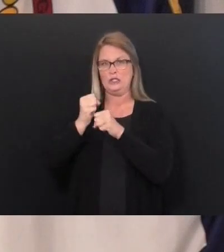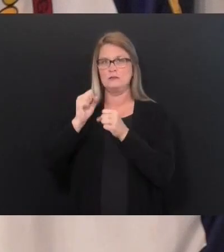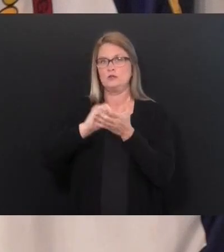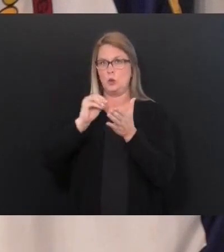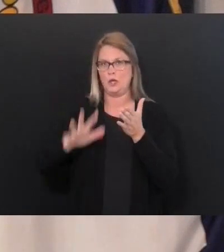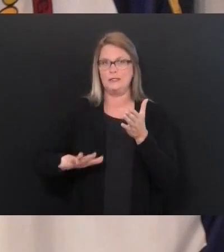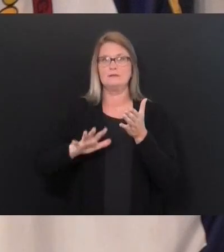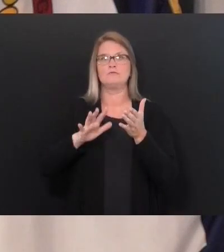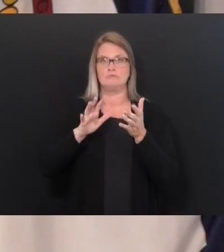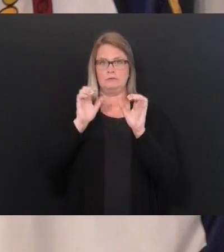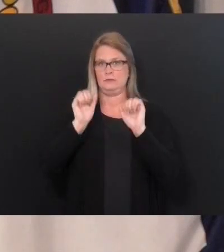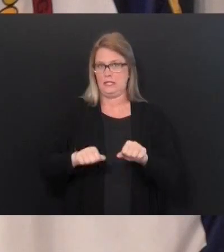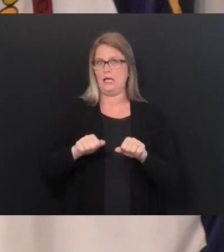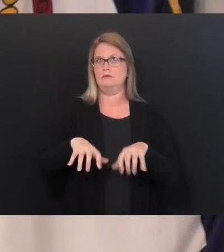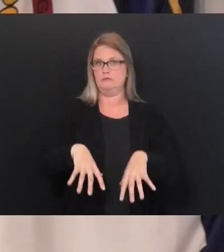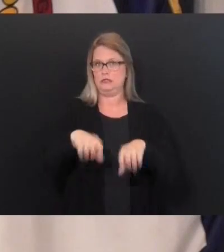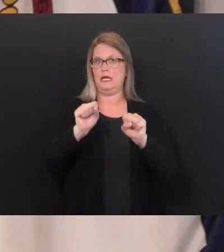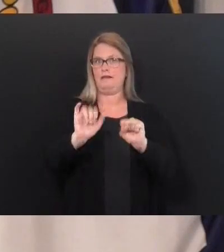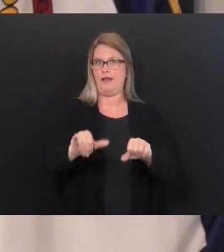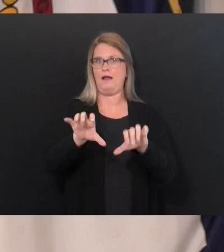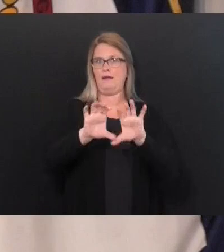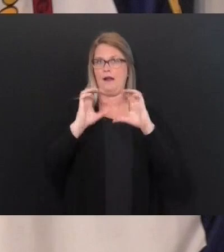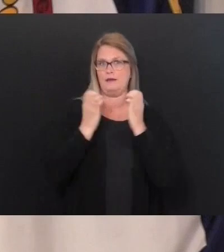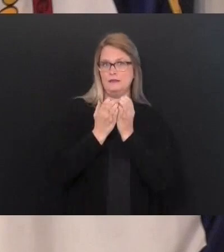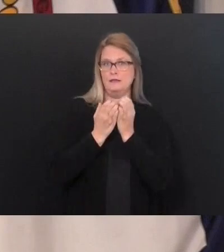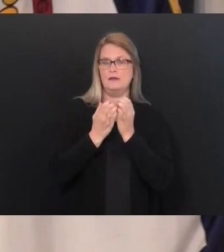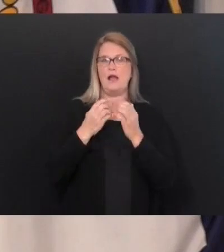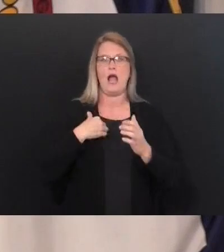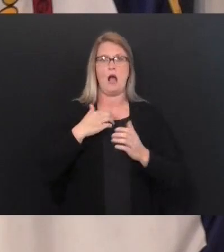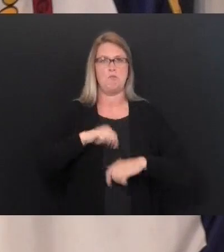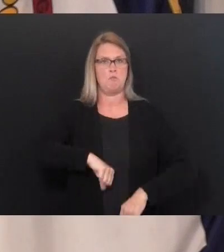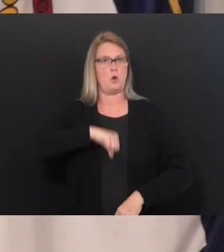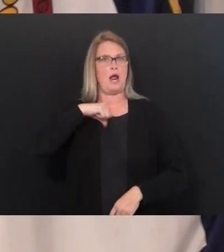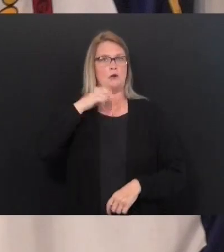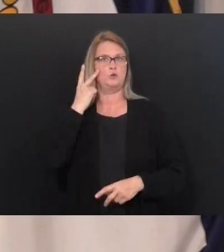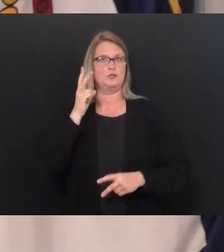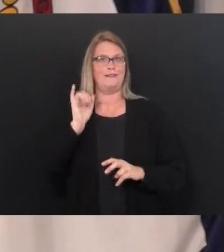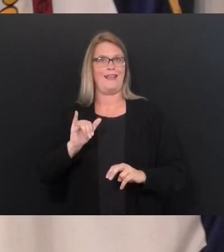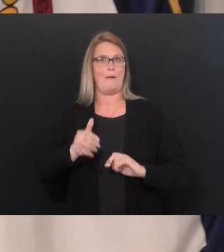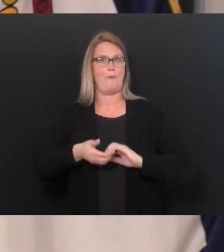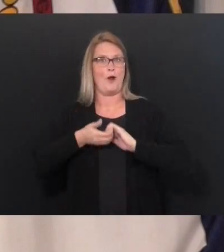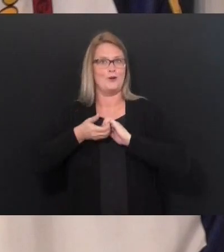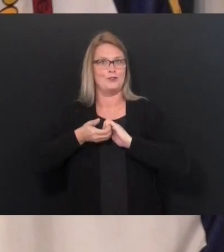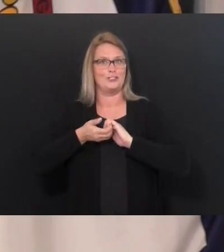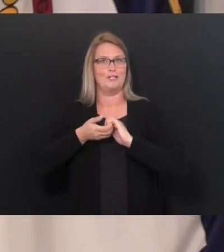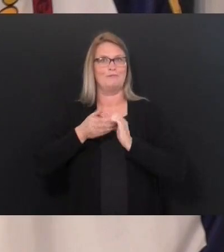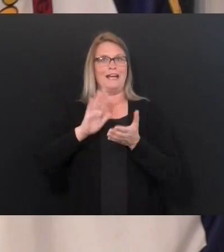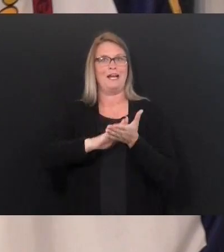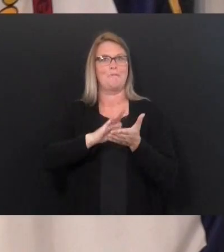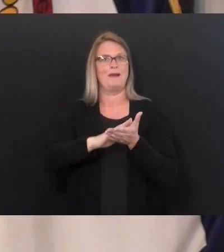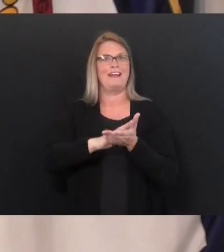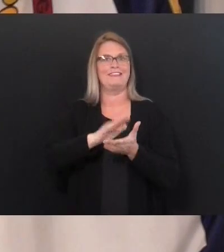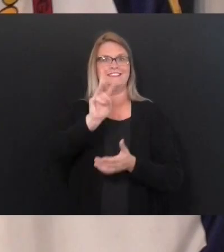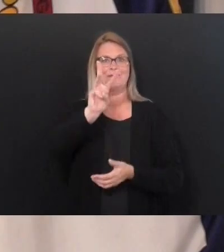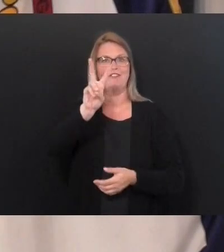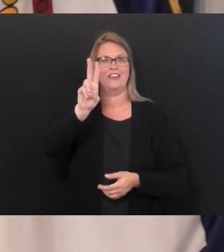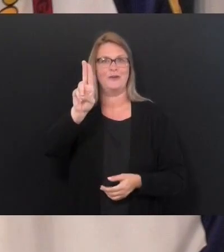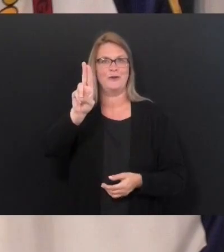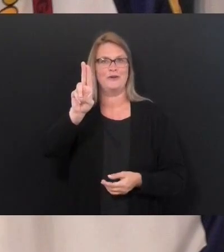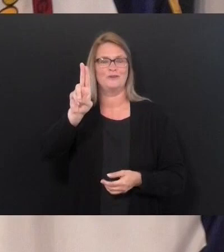this course. I am proud to see this partnership and commend WVU for getting this